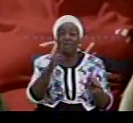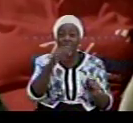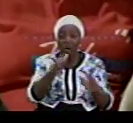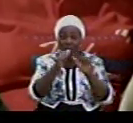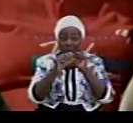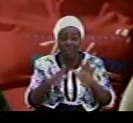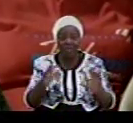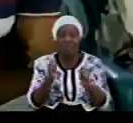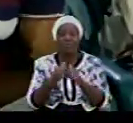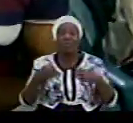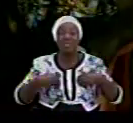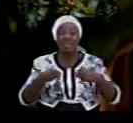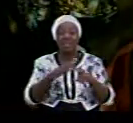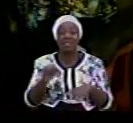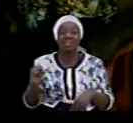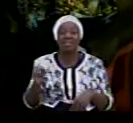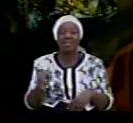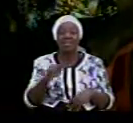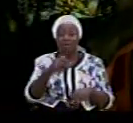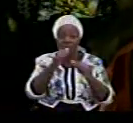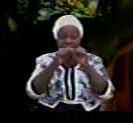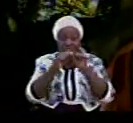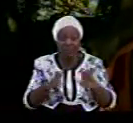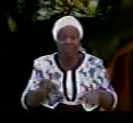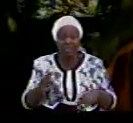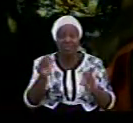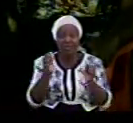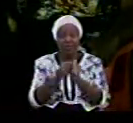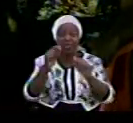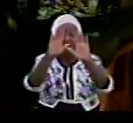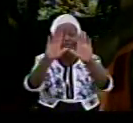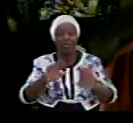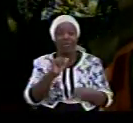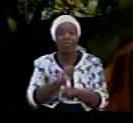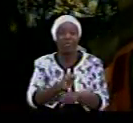with healing. You are blessed with a miracle.